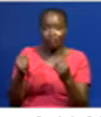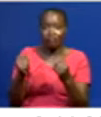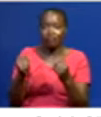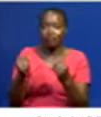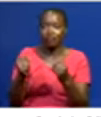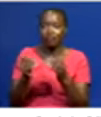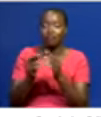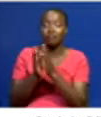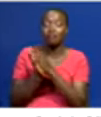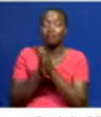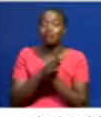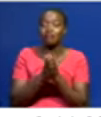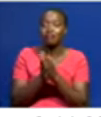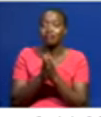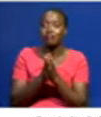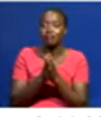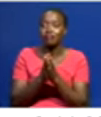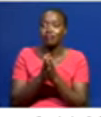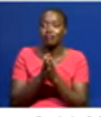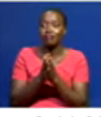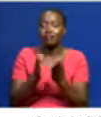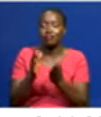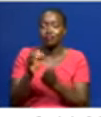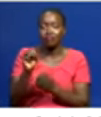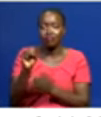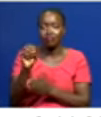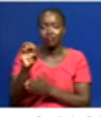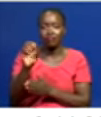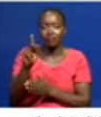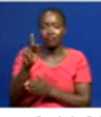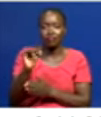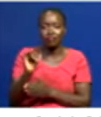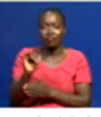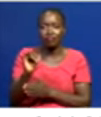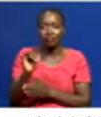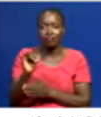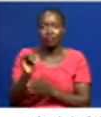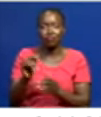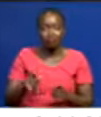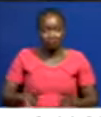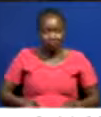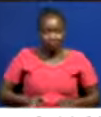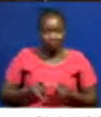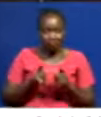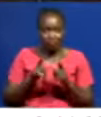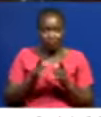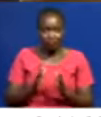us the story of Agusta Seki, a mental health disorder survivor.